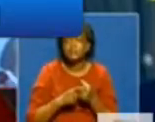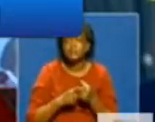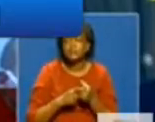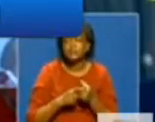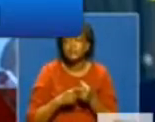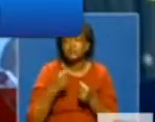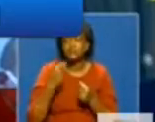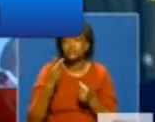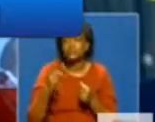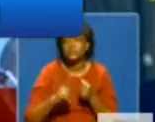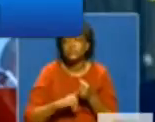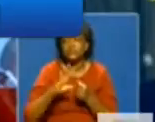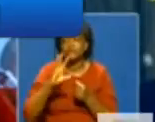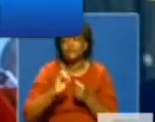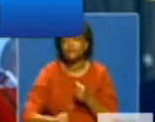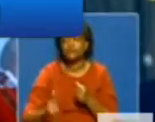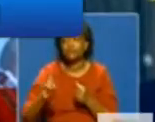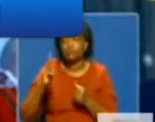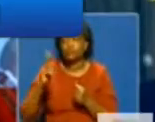2650, all the way to